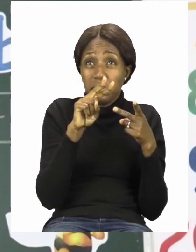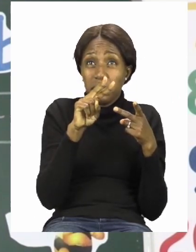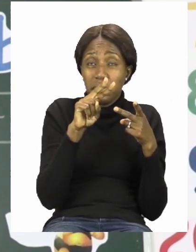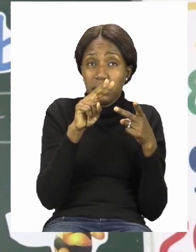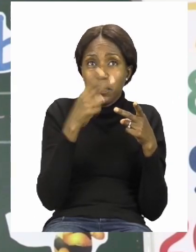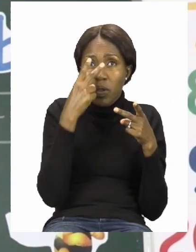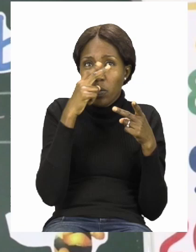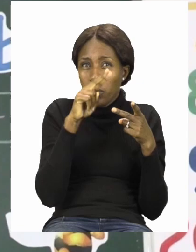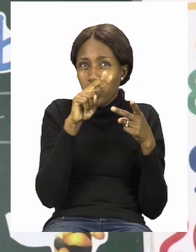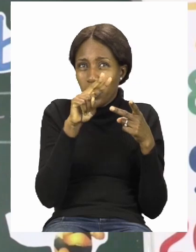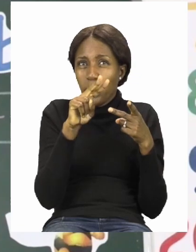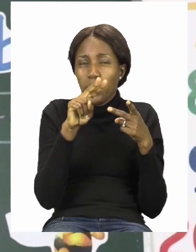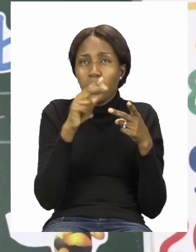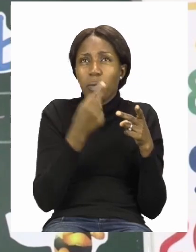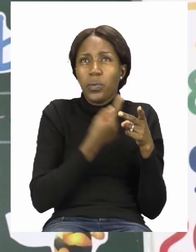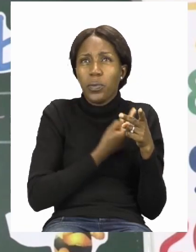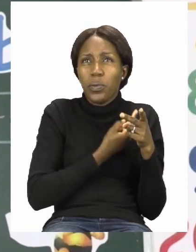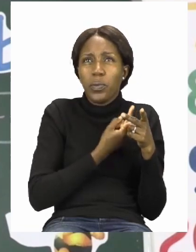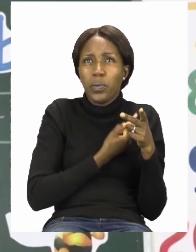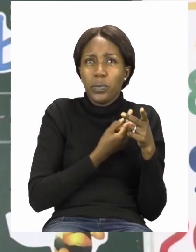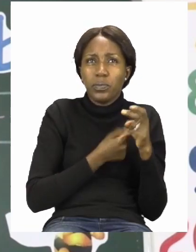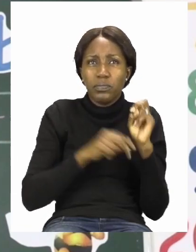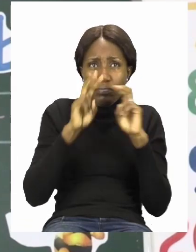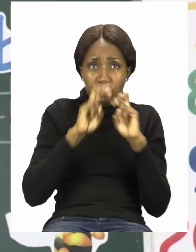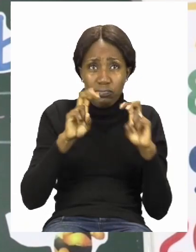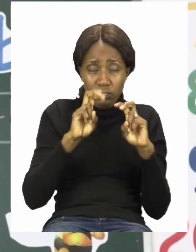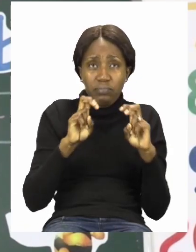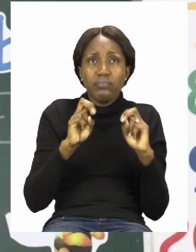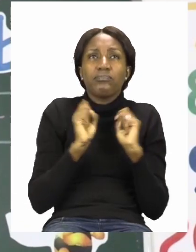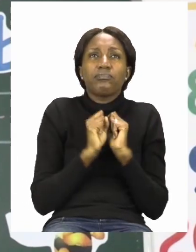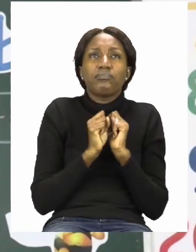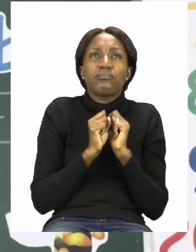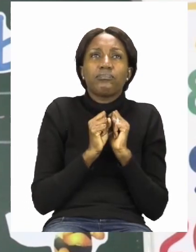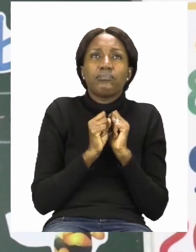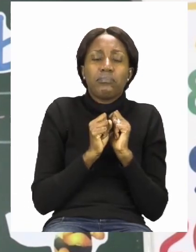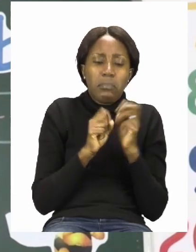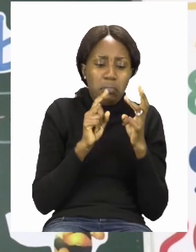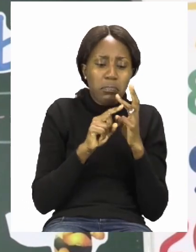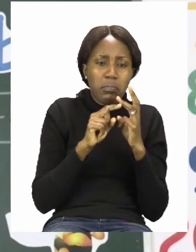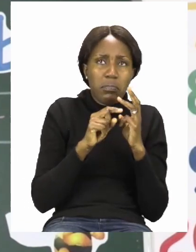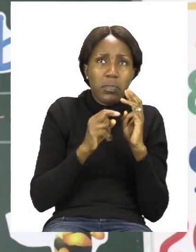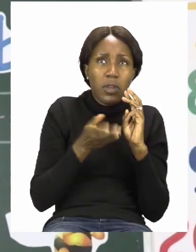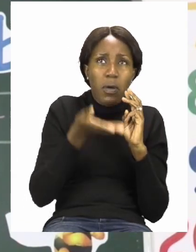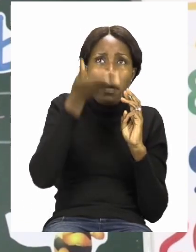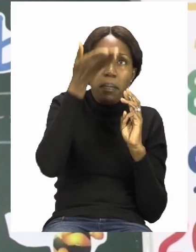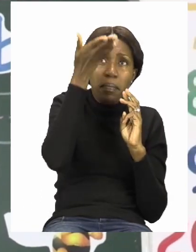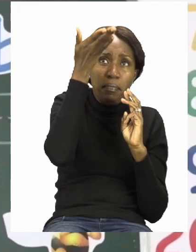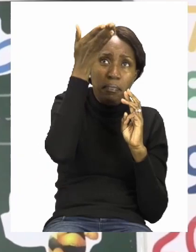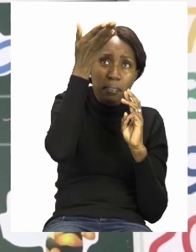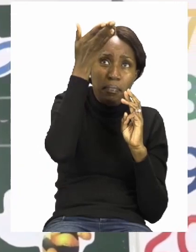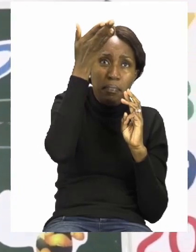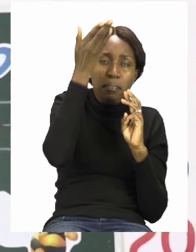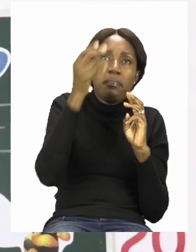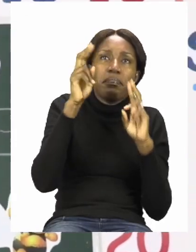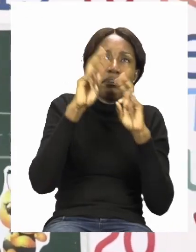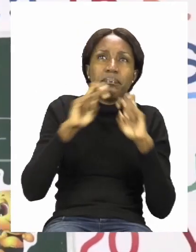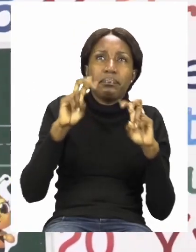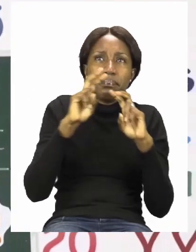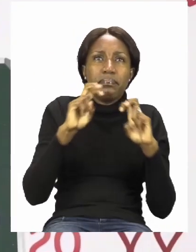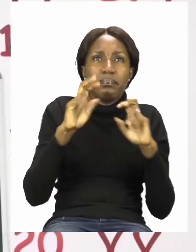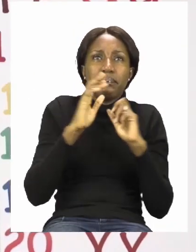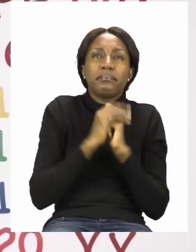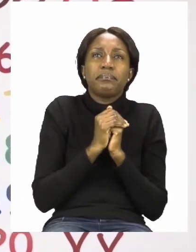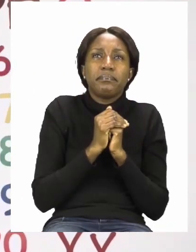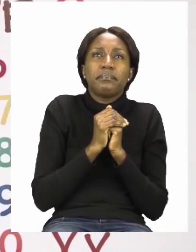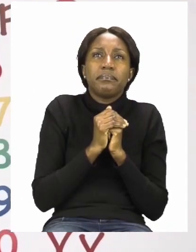them by yourselves. Remember, you always start with the first letter and look for that one, and when you find it, look for